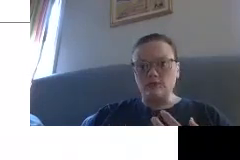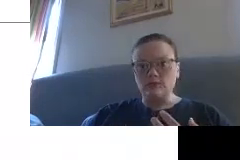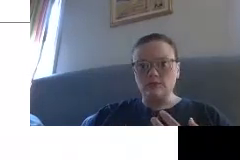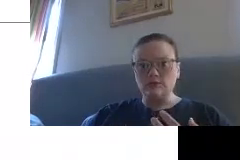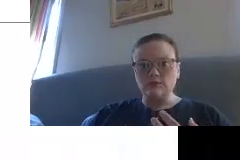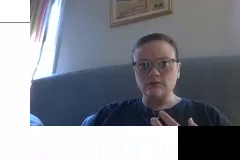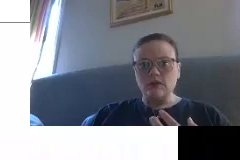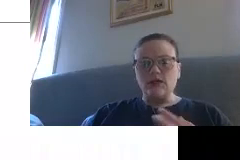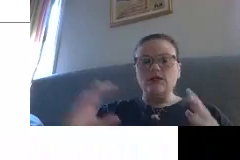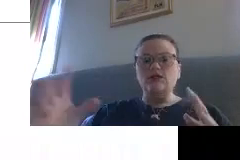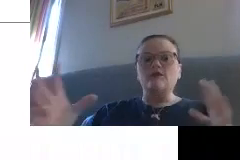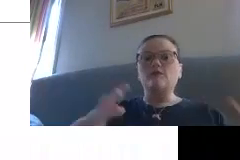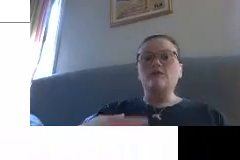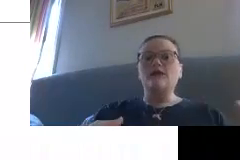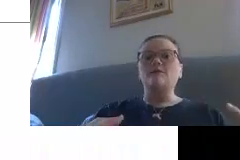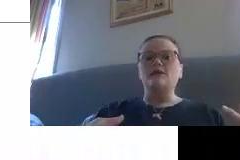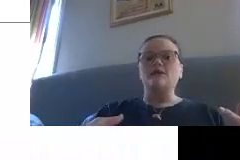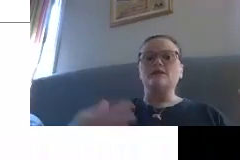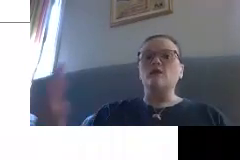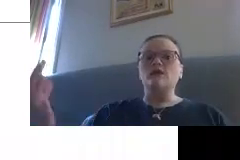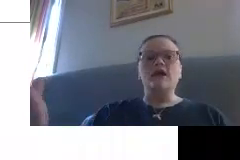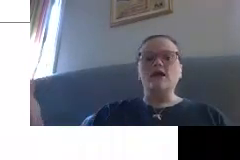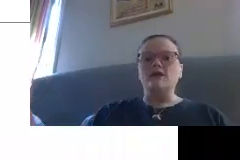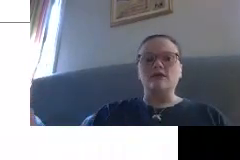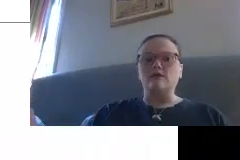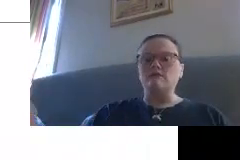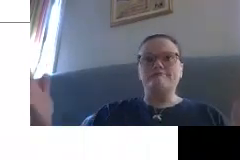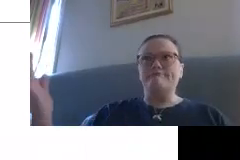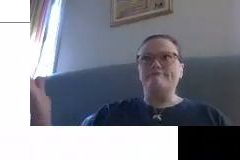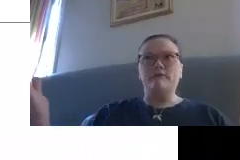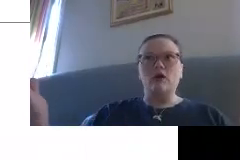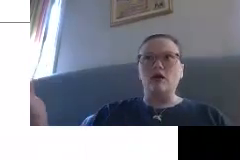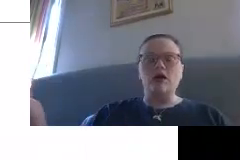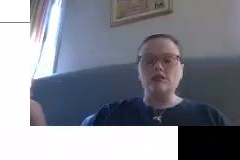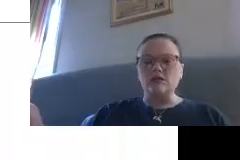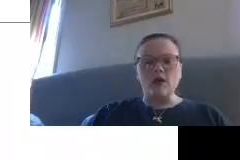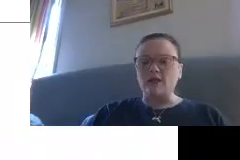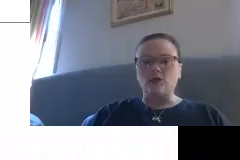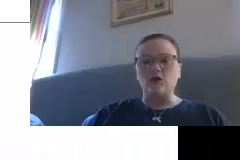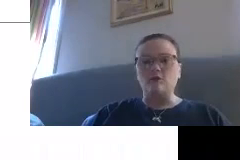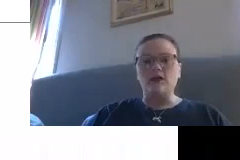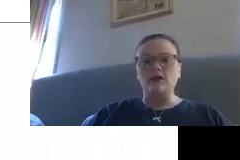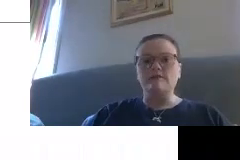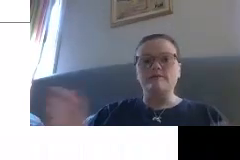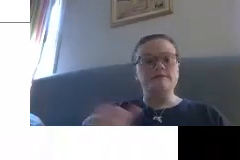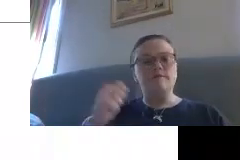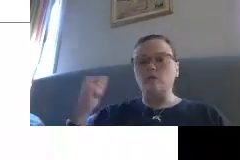trauma. So if someone came in and said, well, I'm in Austin, why didn't you call me?